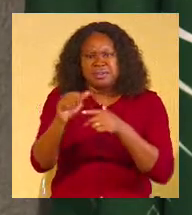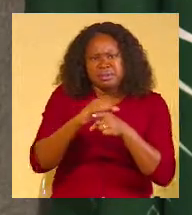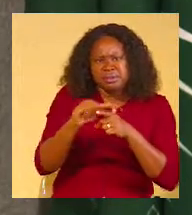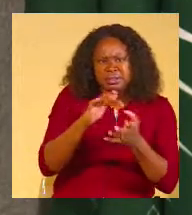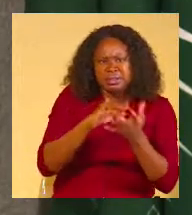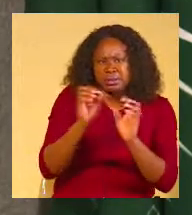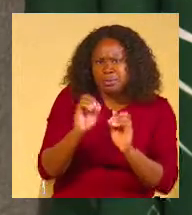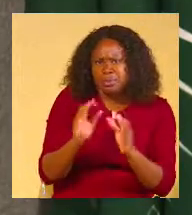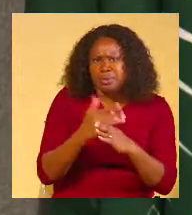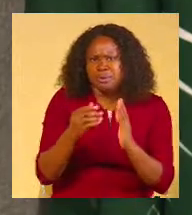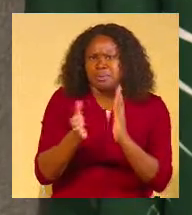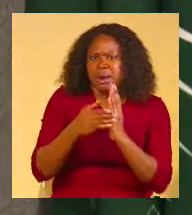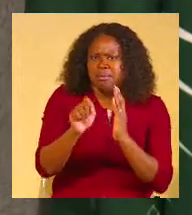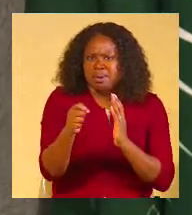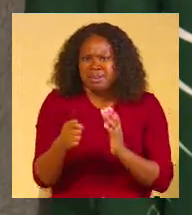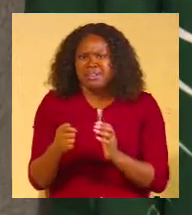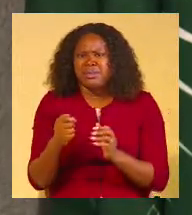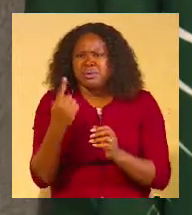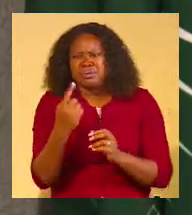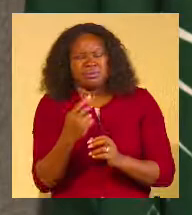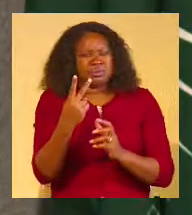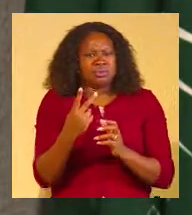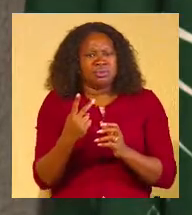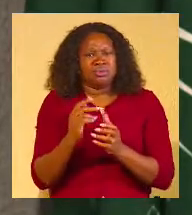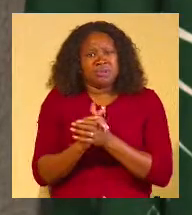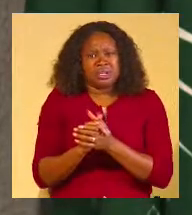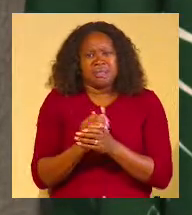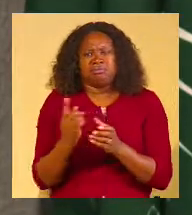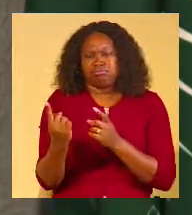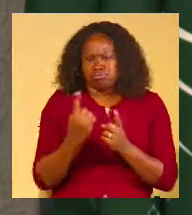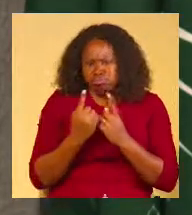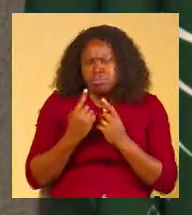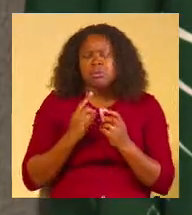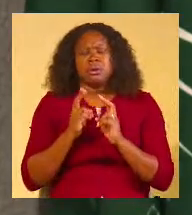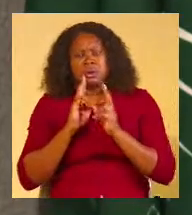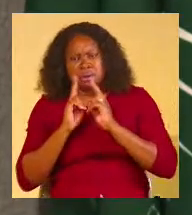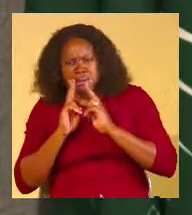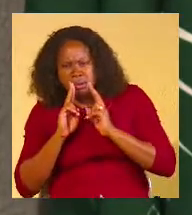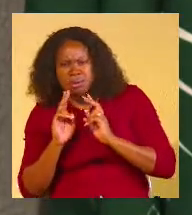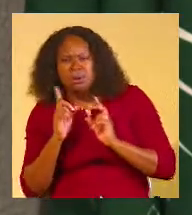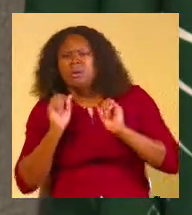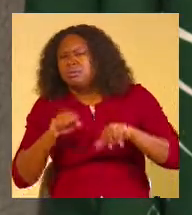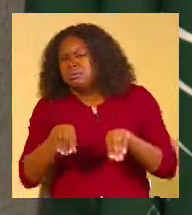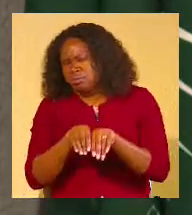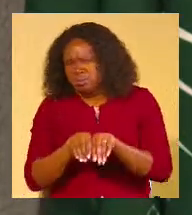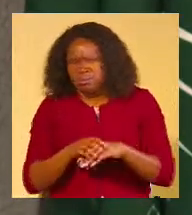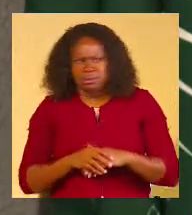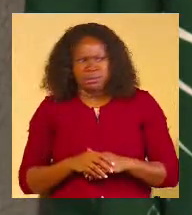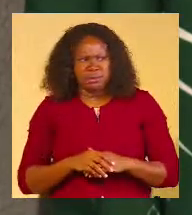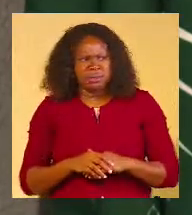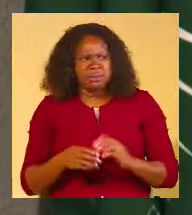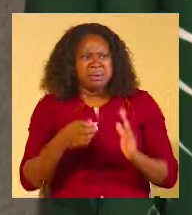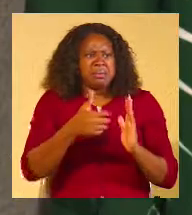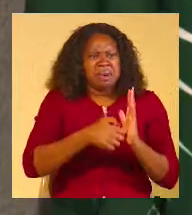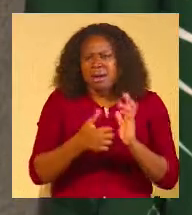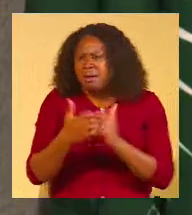closed, call one or two of their friends, have a discussion about what can we do. They can't find hand